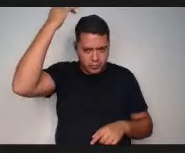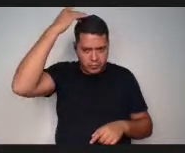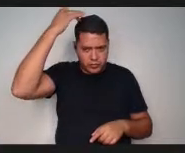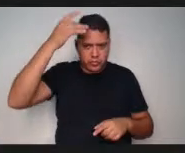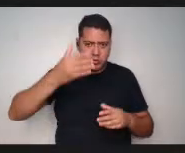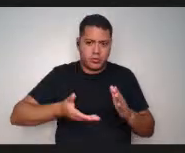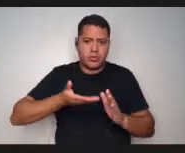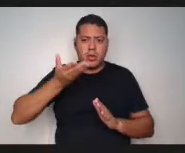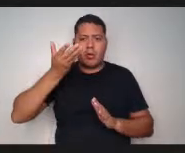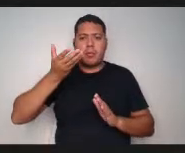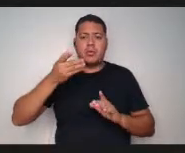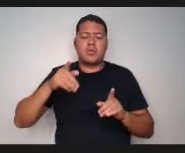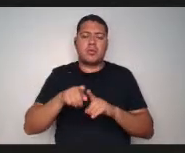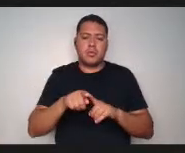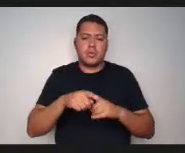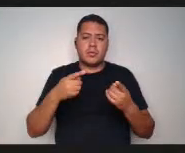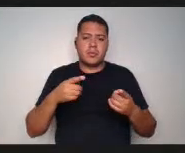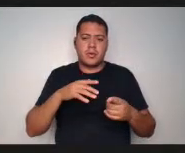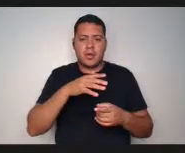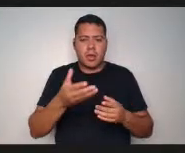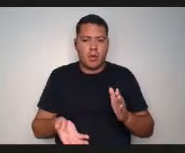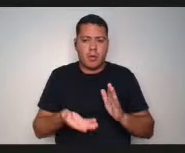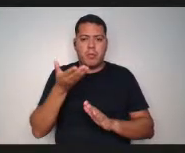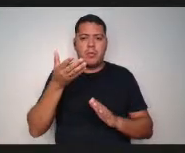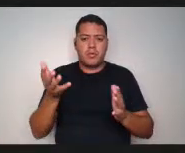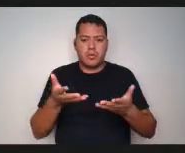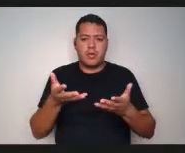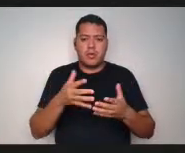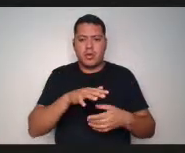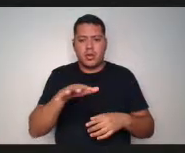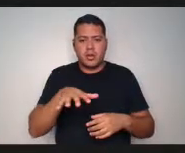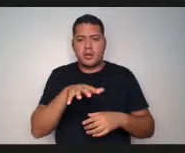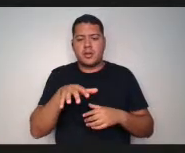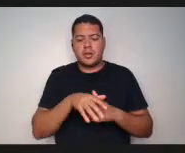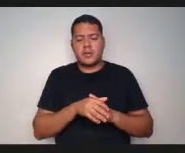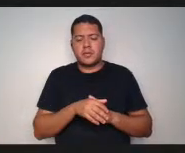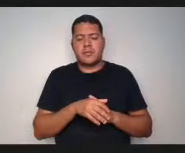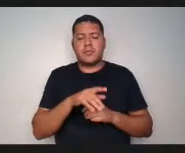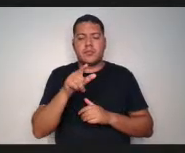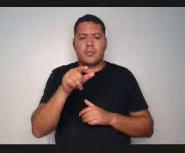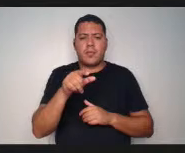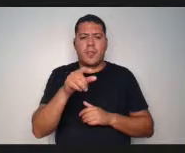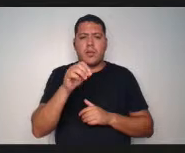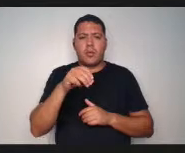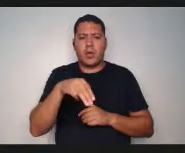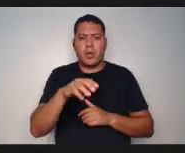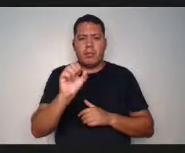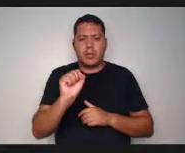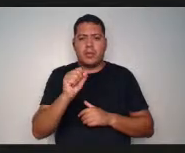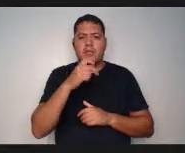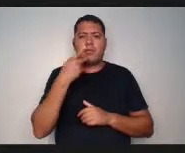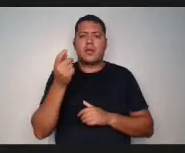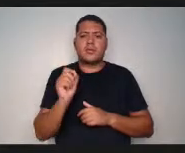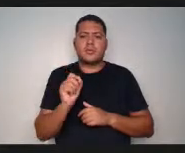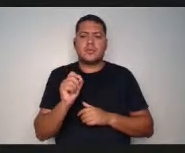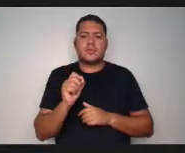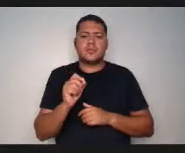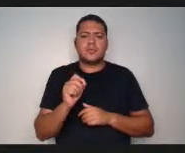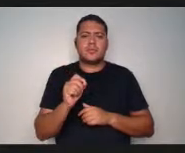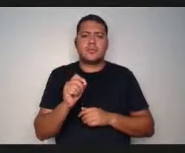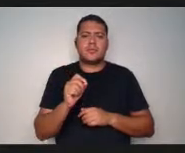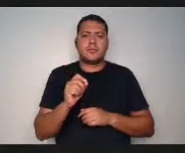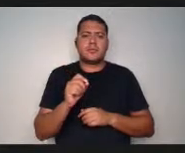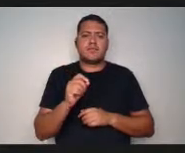And the World Health Organization states that one of the important steps to take next is that workplaces and health and